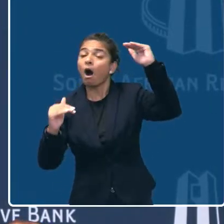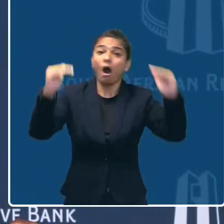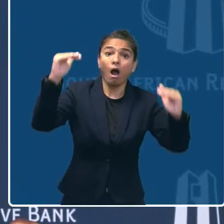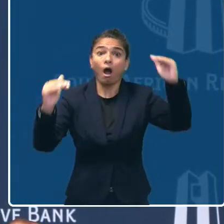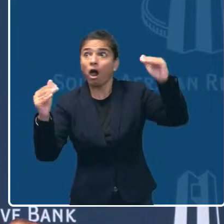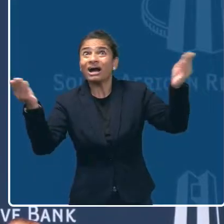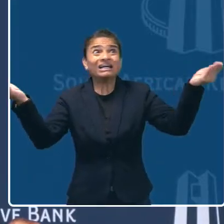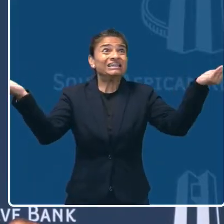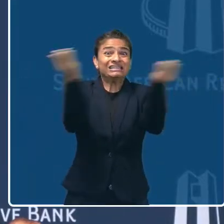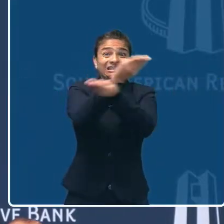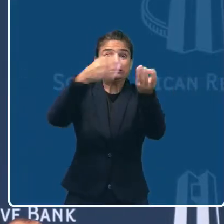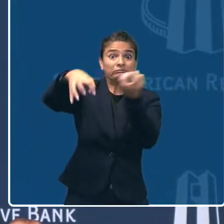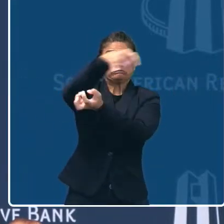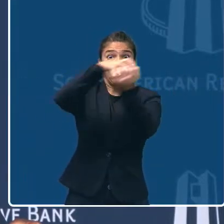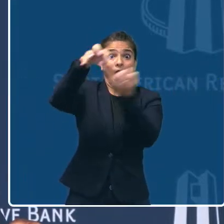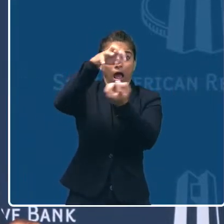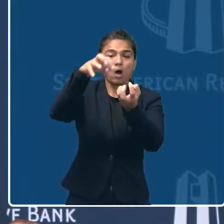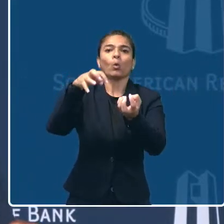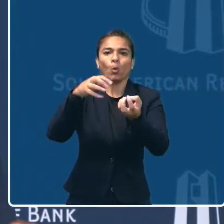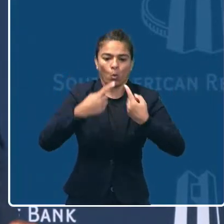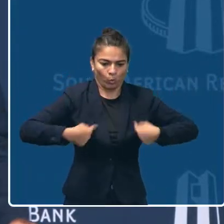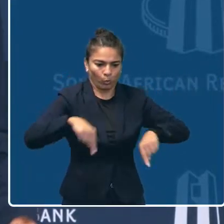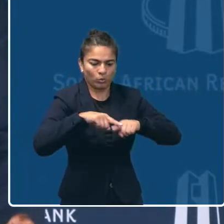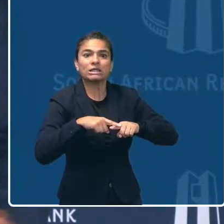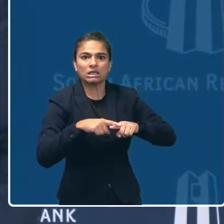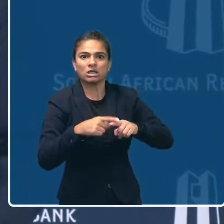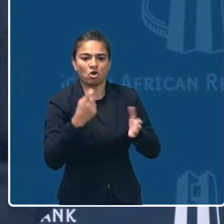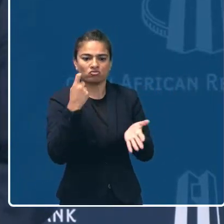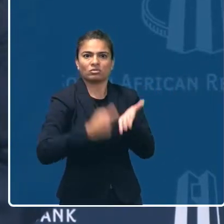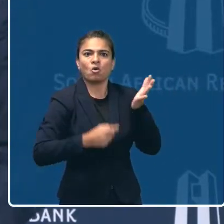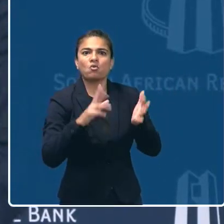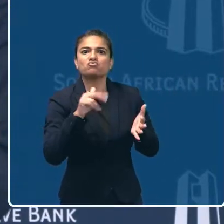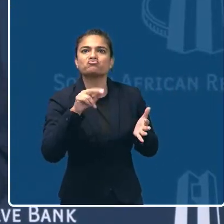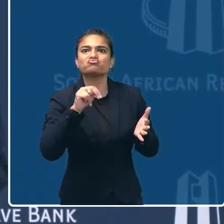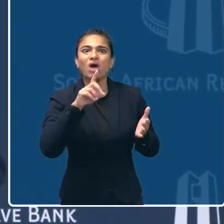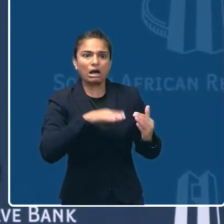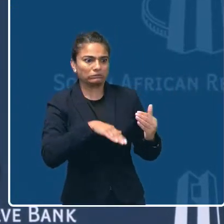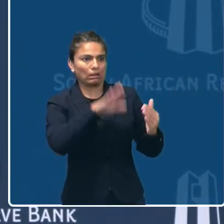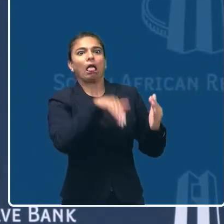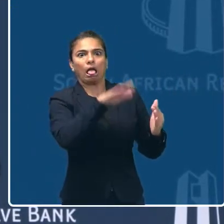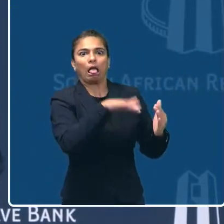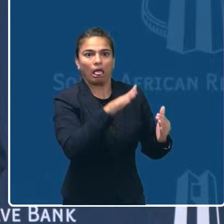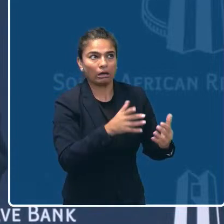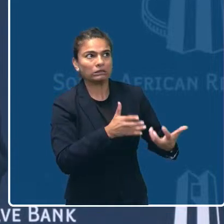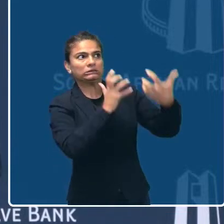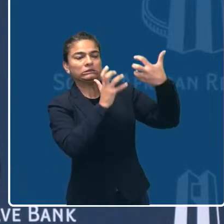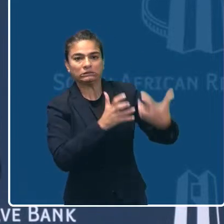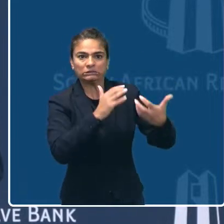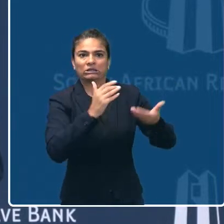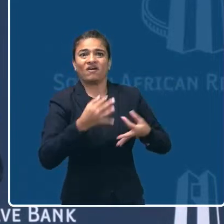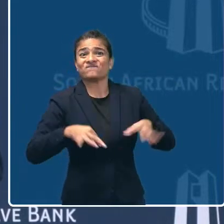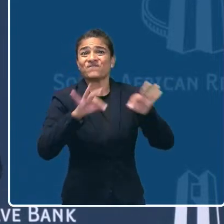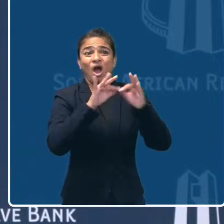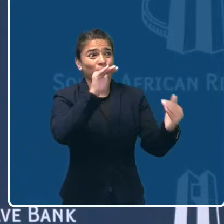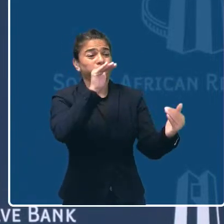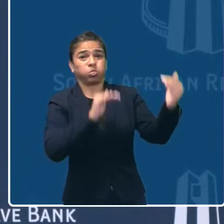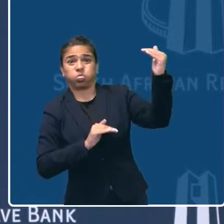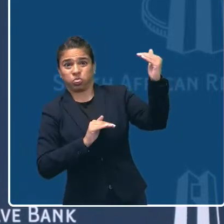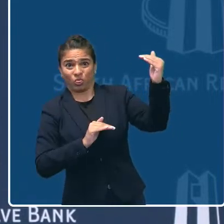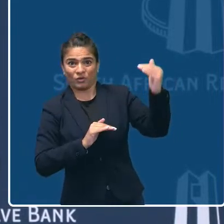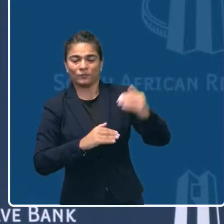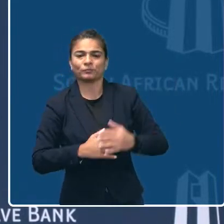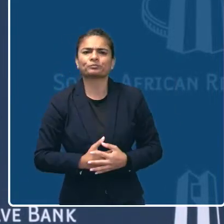rand depreciates sharply. The scenario showed how a country with some